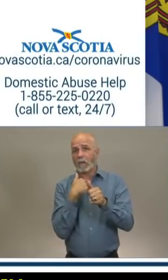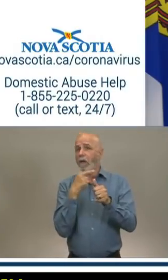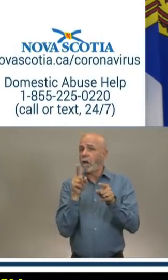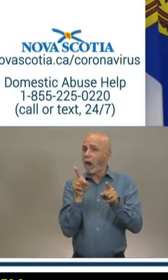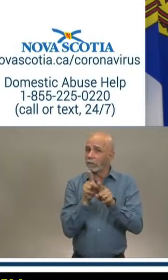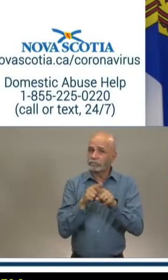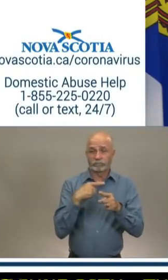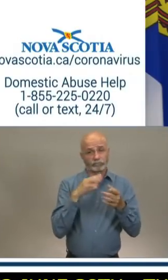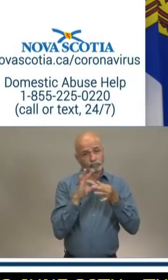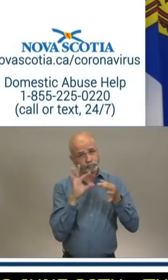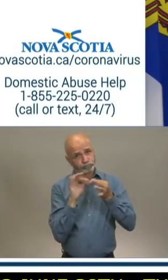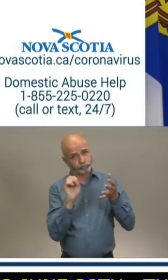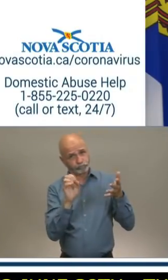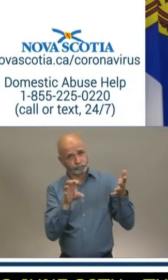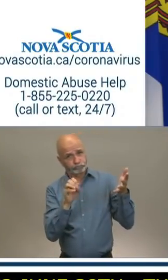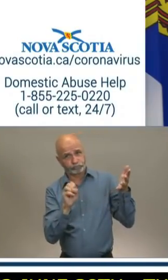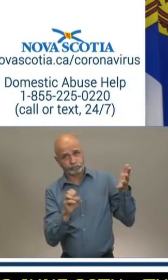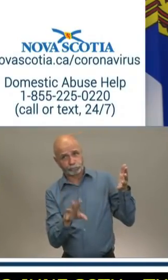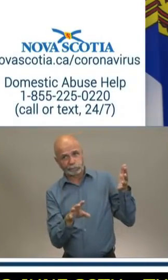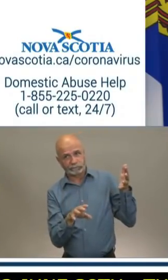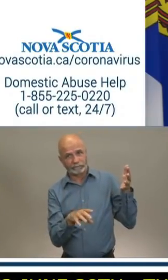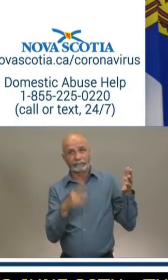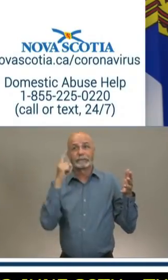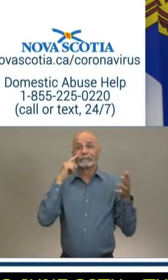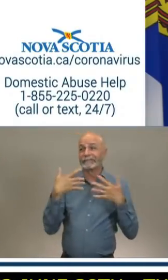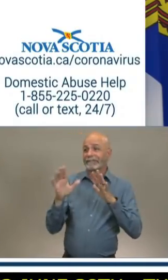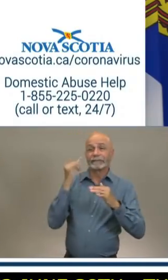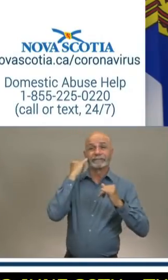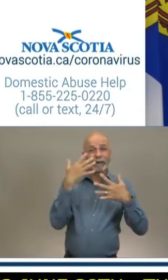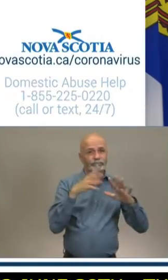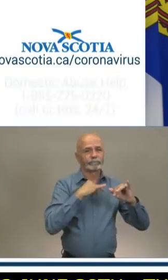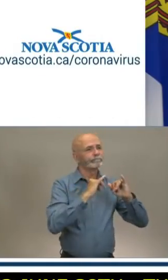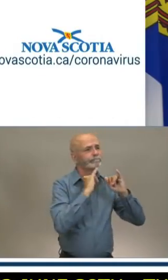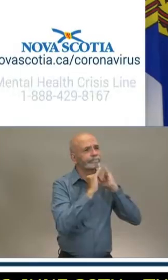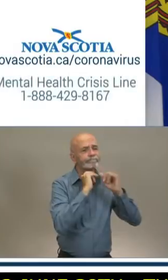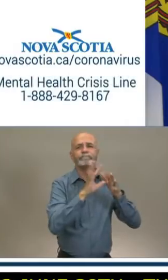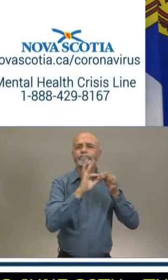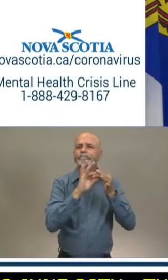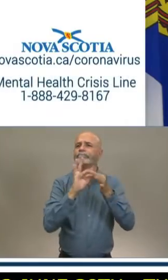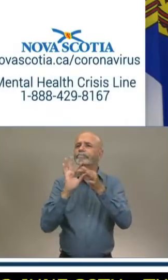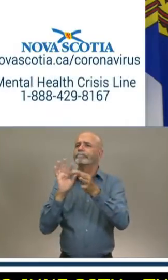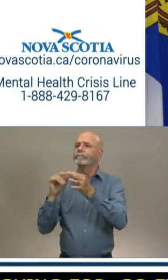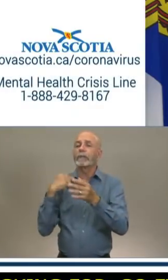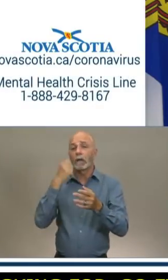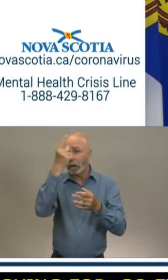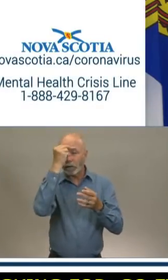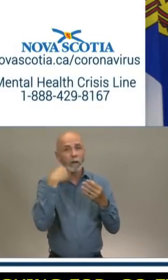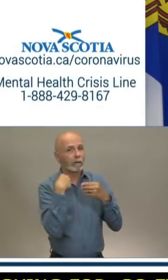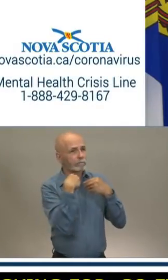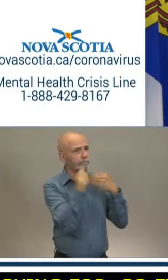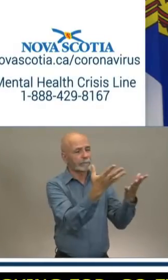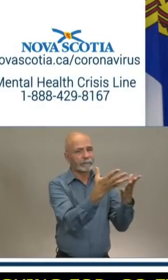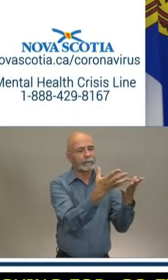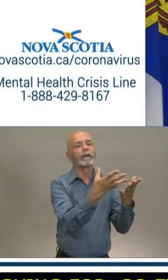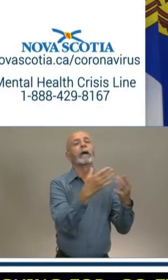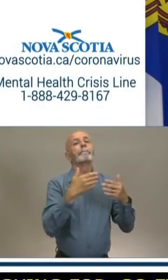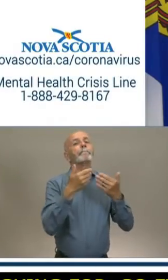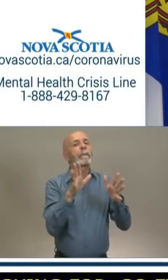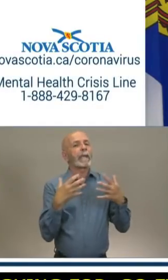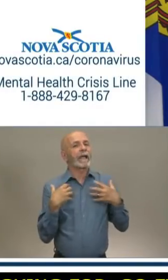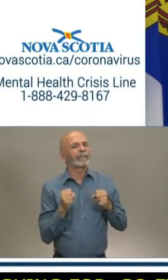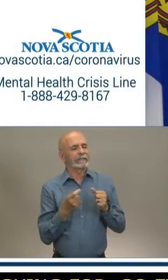every I think interview that I've had, let's give public health that 1 week. So we were looking at if we could remove